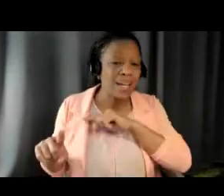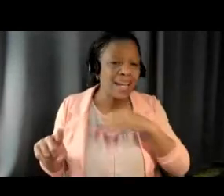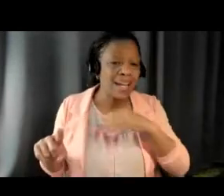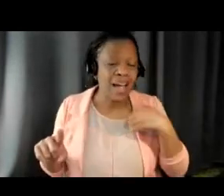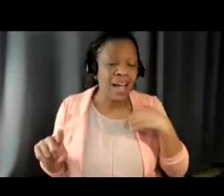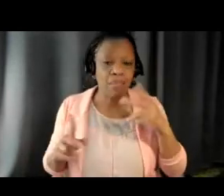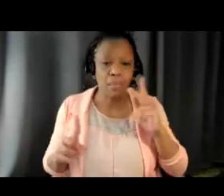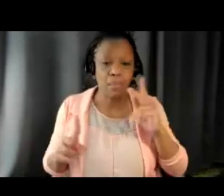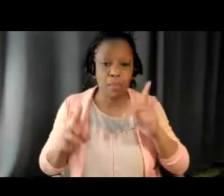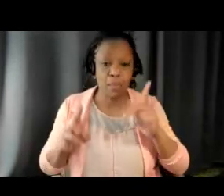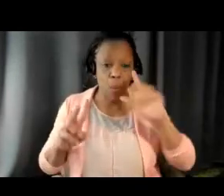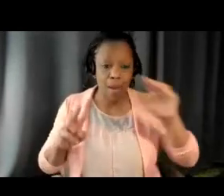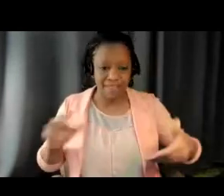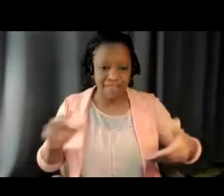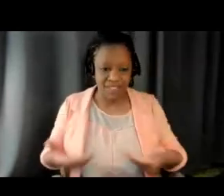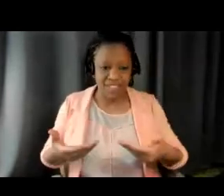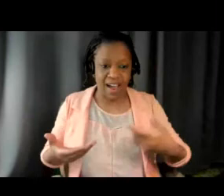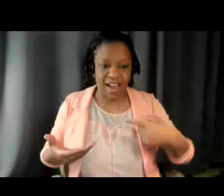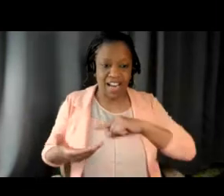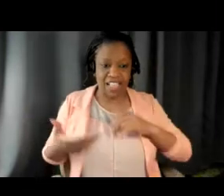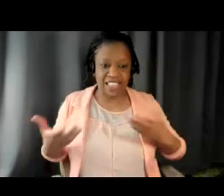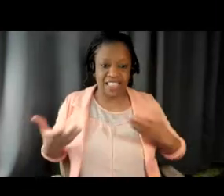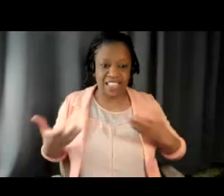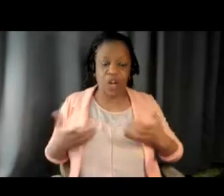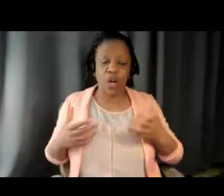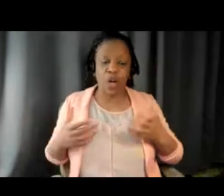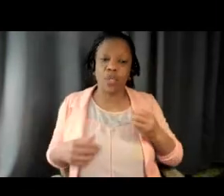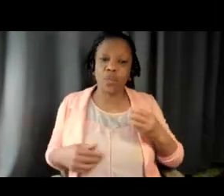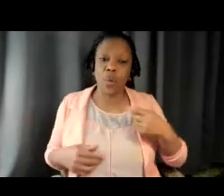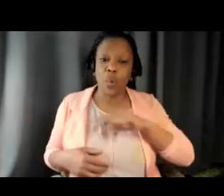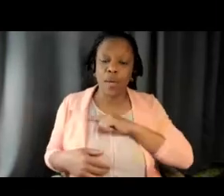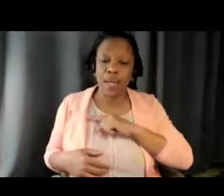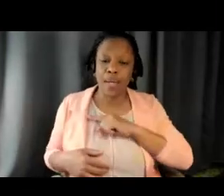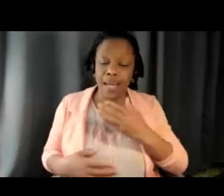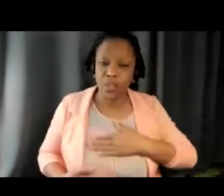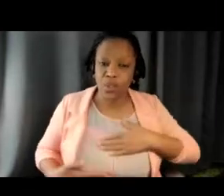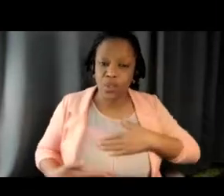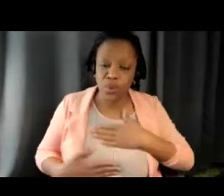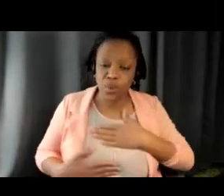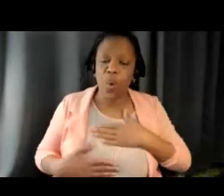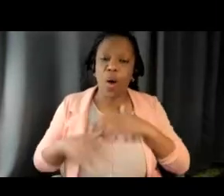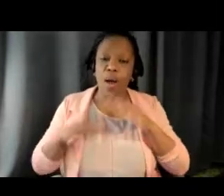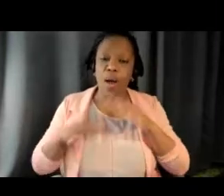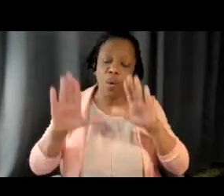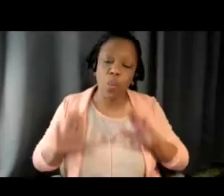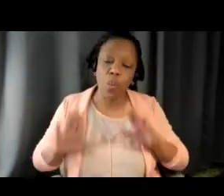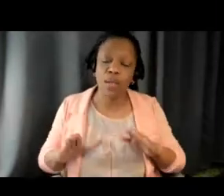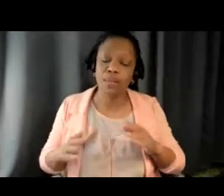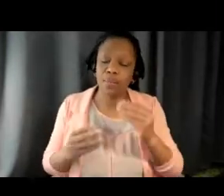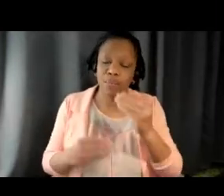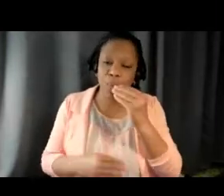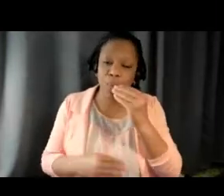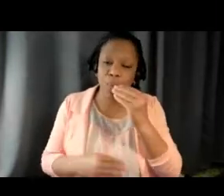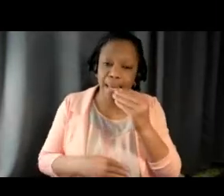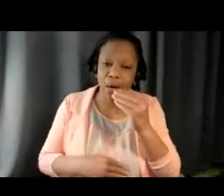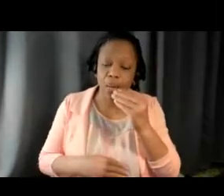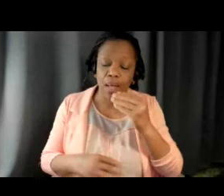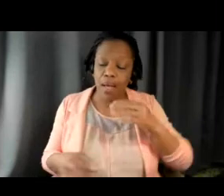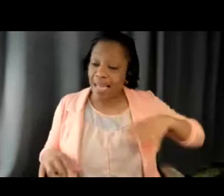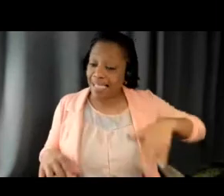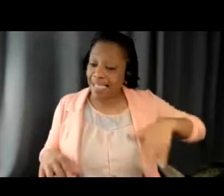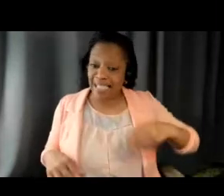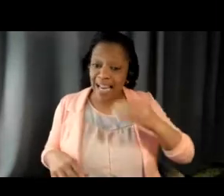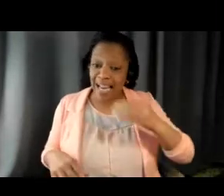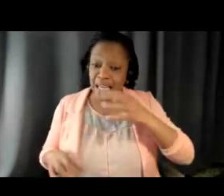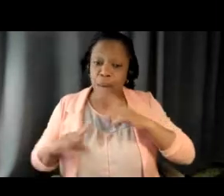here so we can enjoy the flourish of eating this wonderful food that I have not eaten yet, but I will. I want to